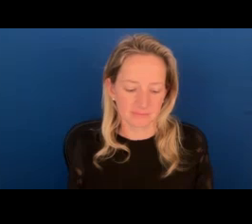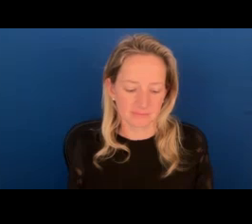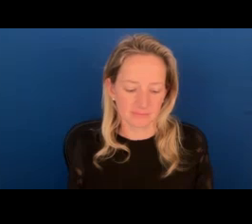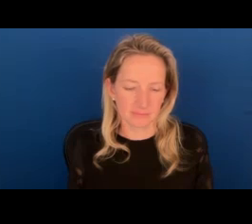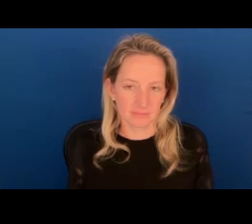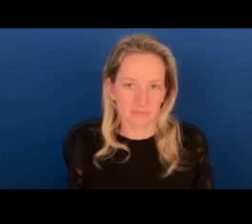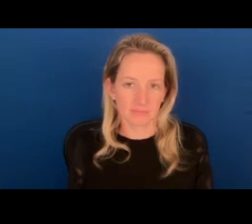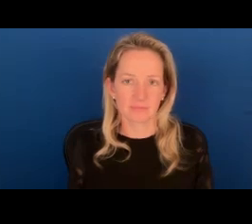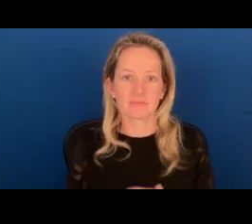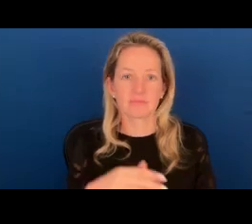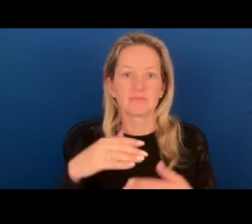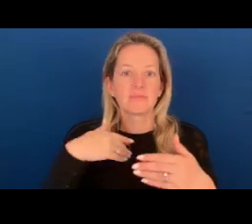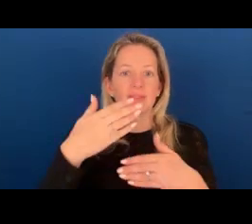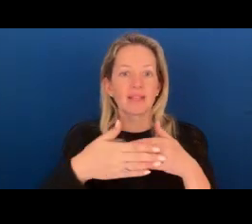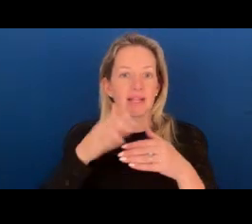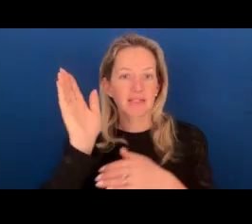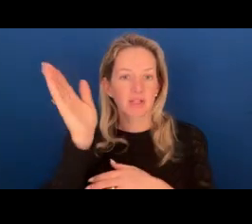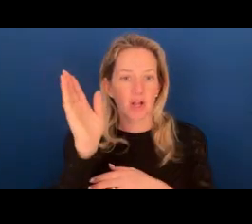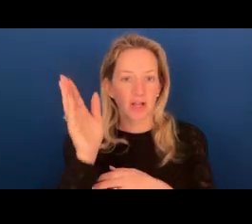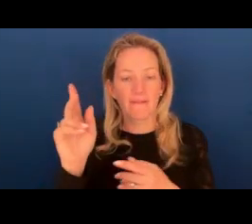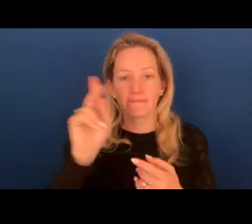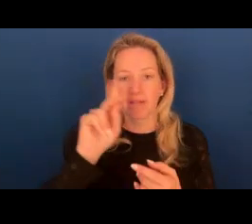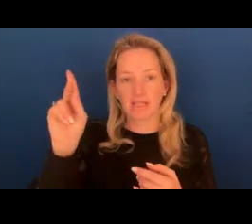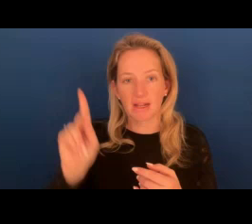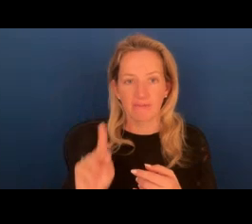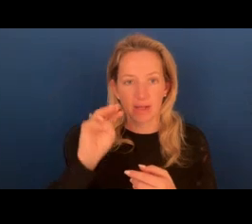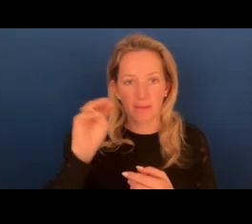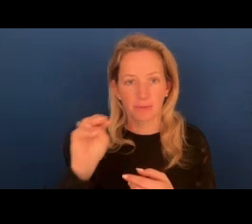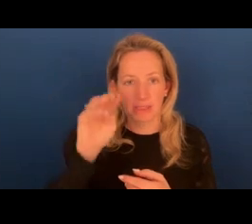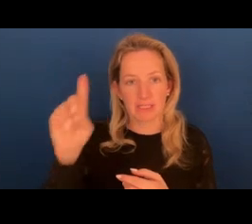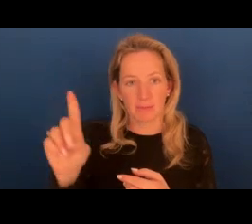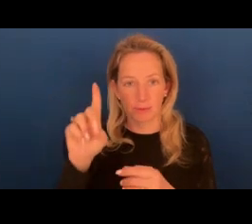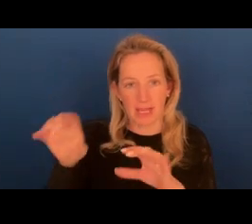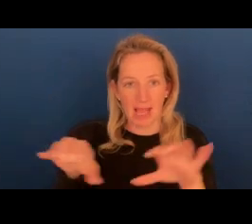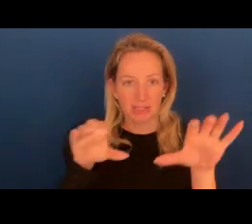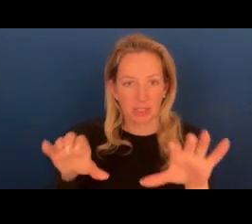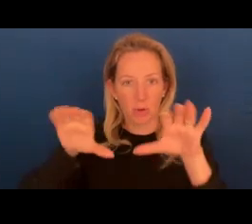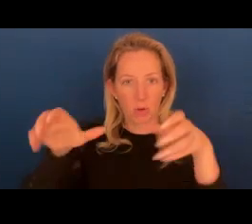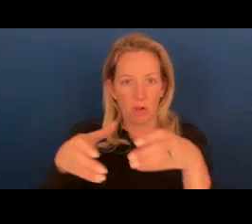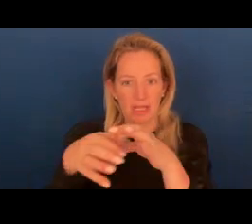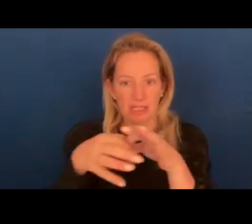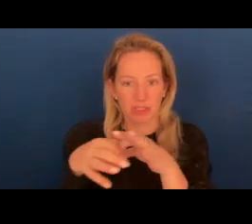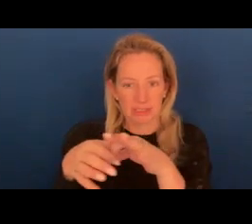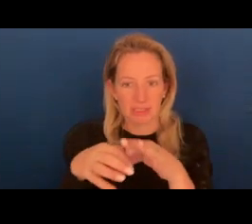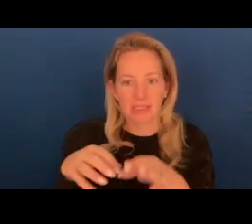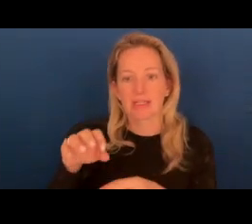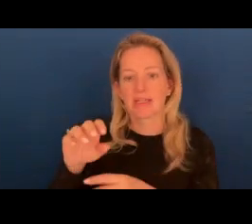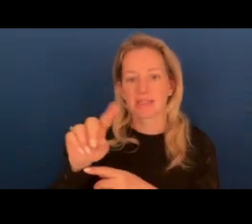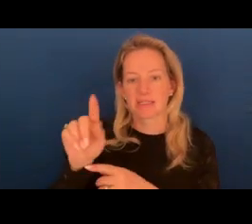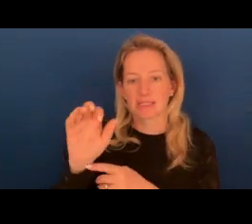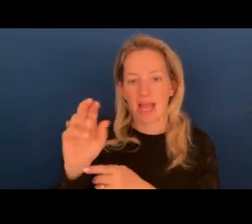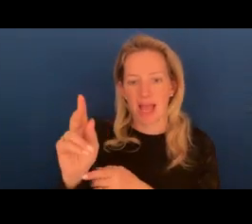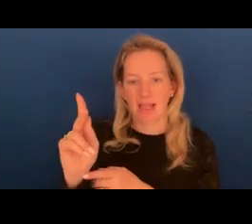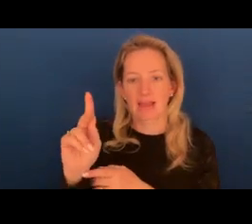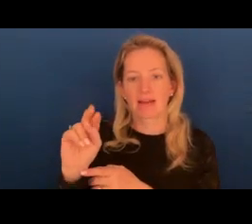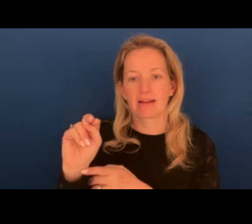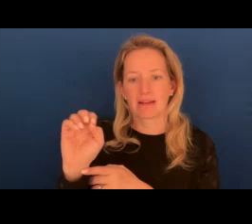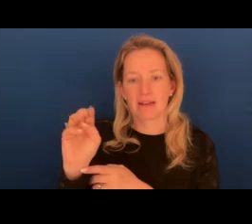So our next talk will be the Philadelphia Marine Debris Action Coalition by Andrew Kleiner and Zach Nemec.